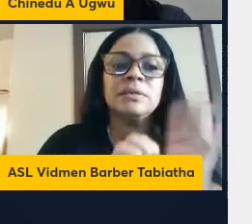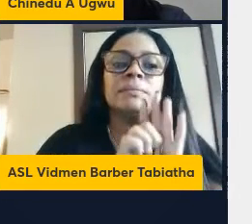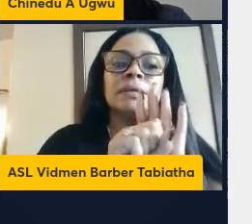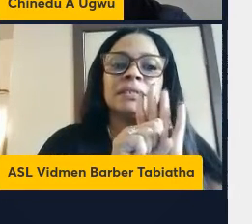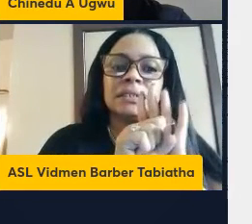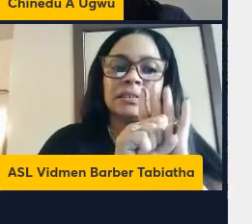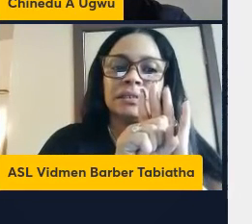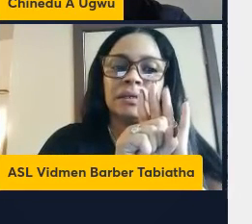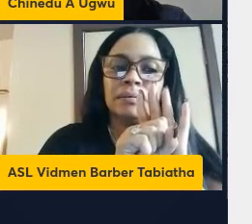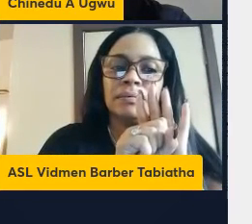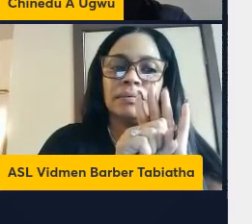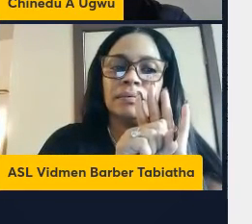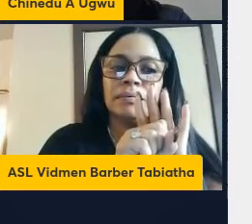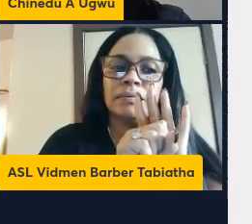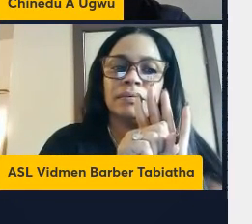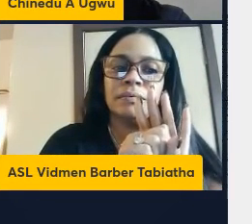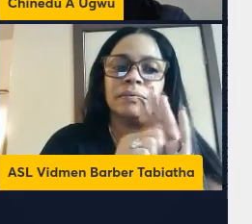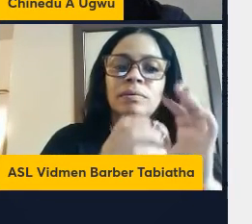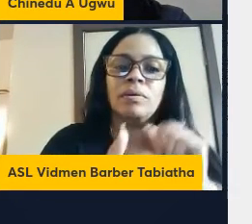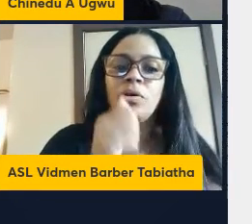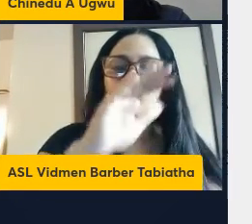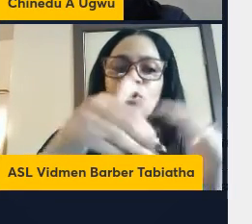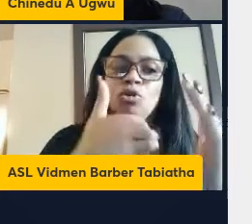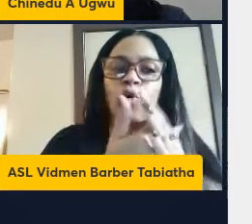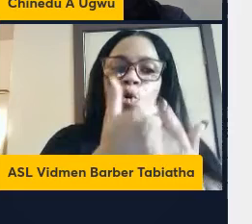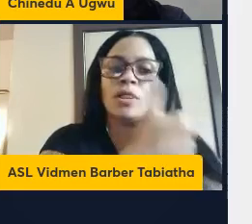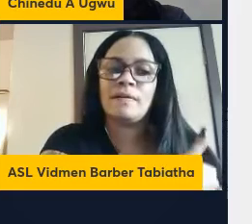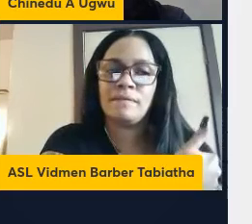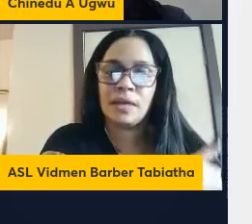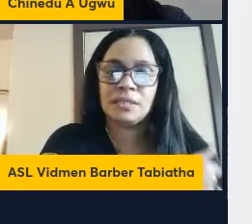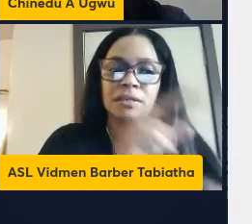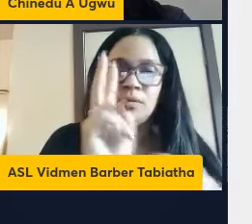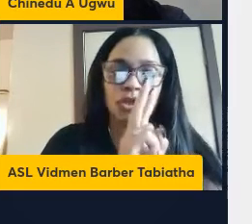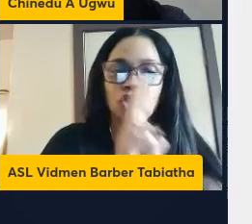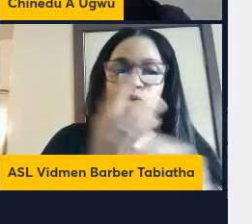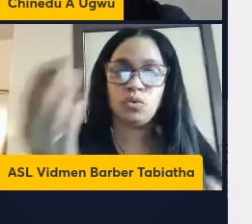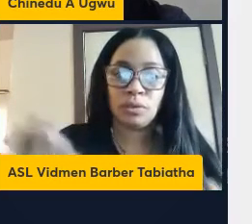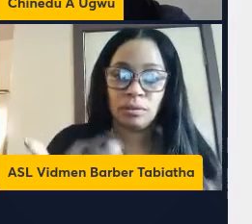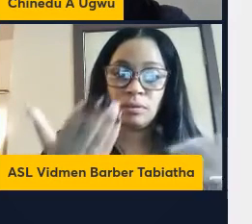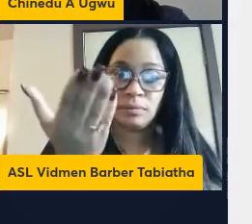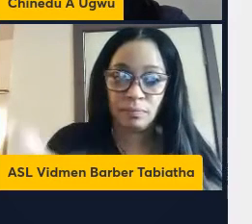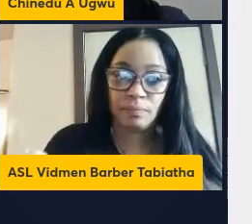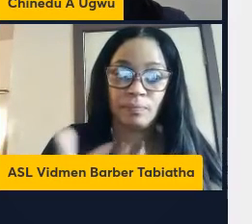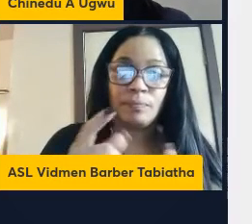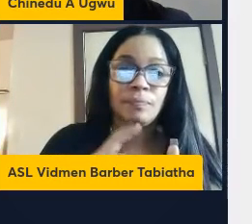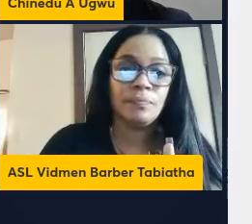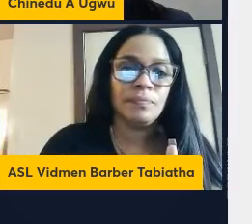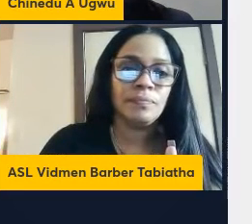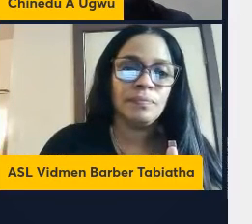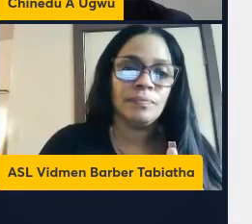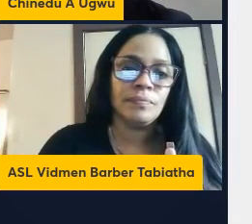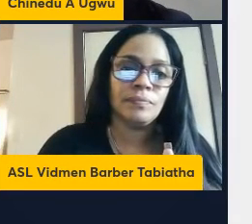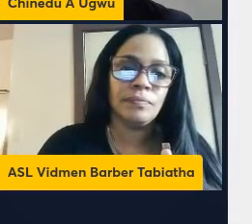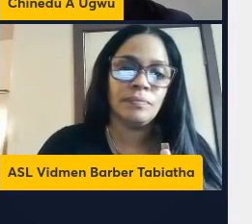which covers different, almost all the vaccines that were admitted in Nigeria and both complex and serial as well.